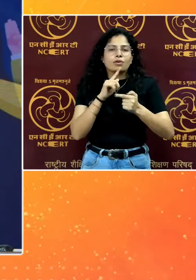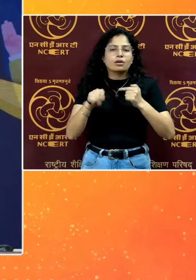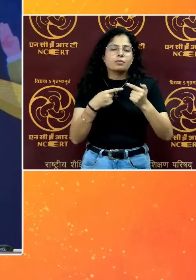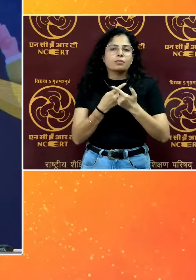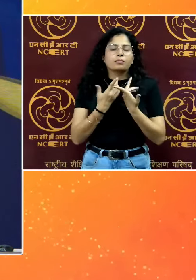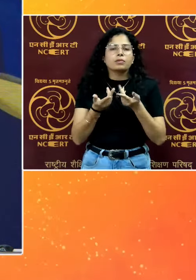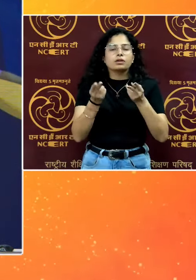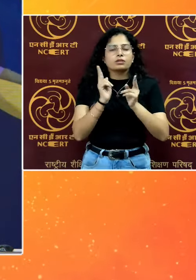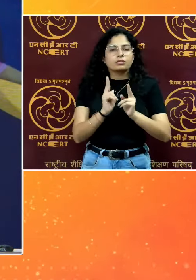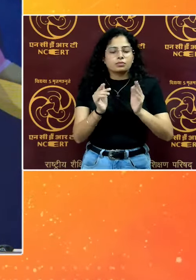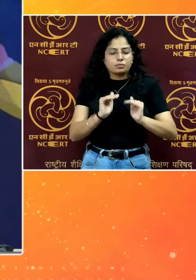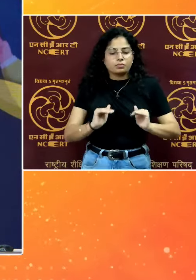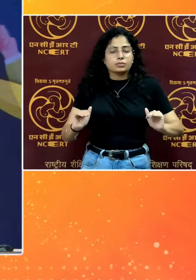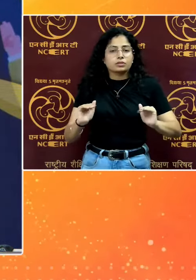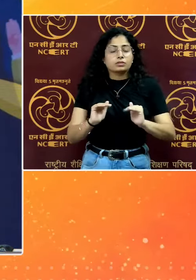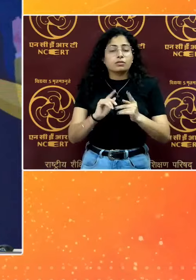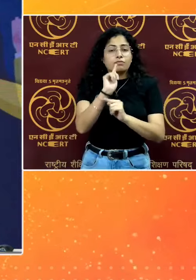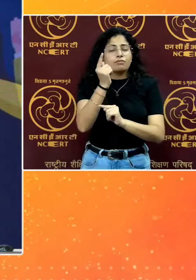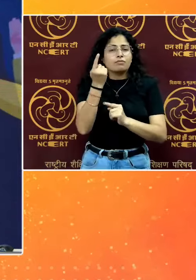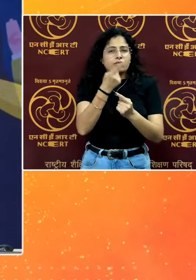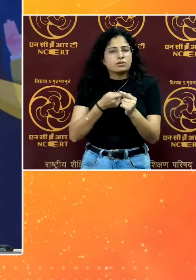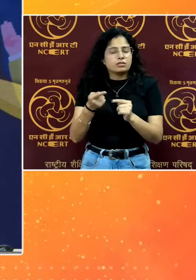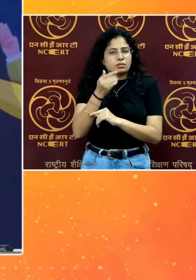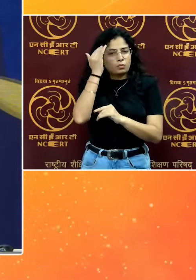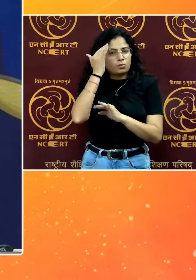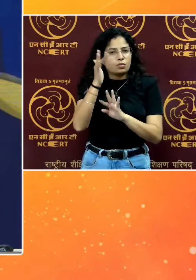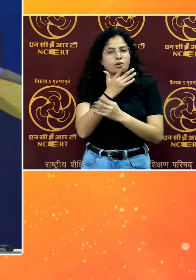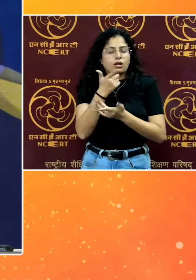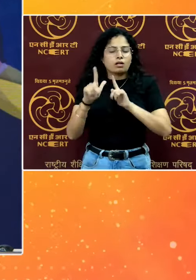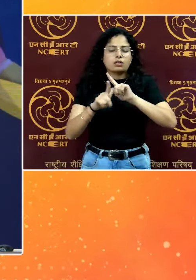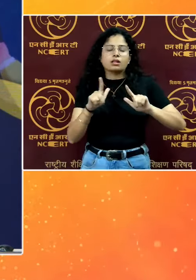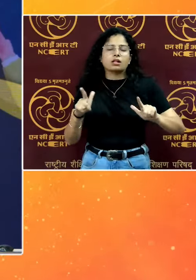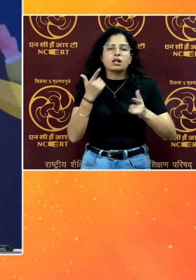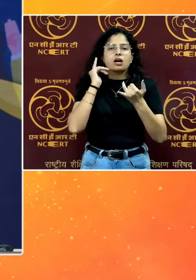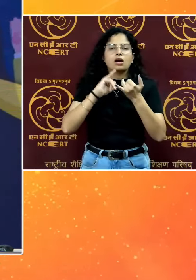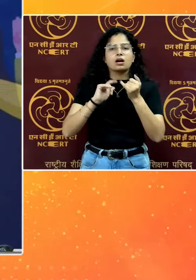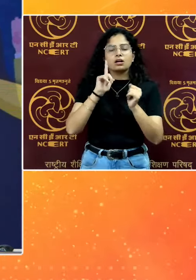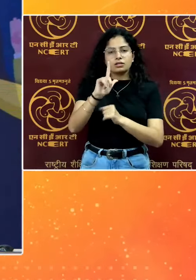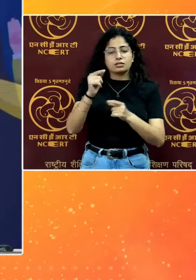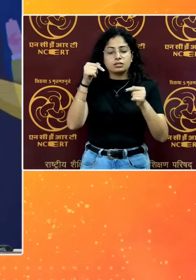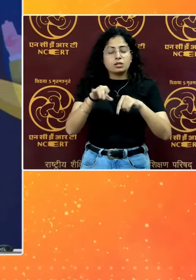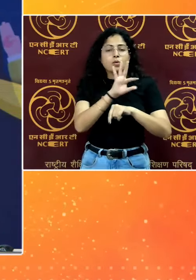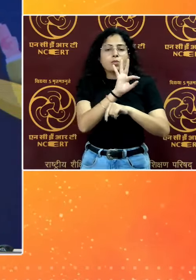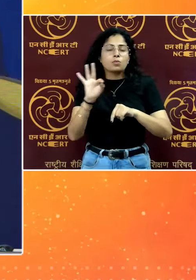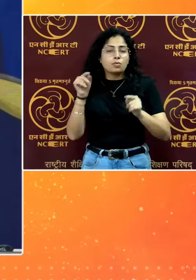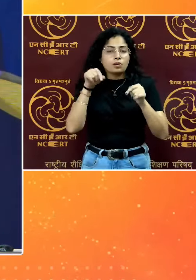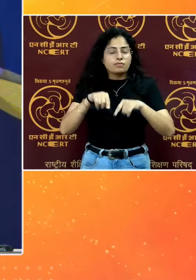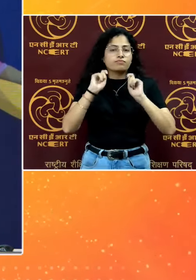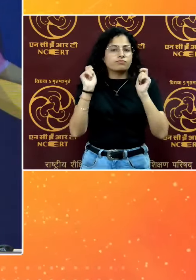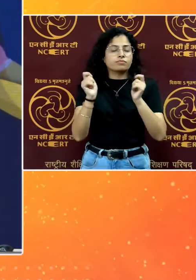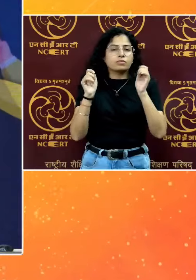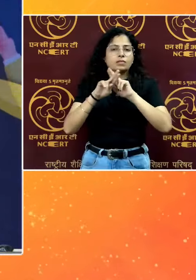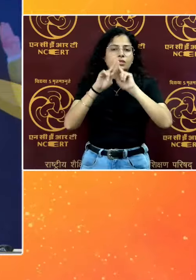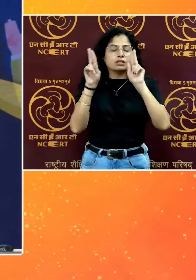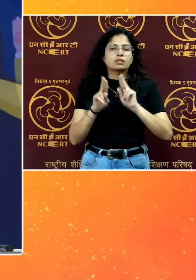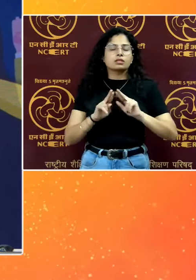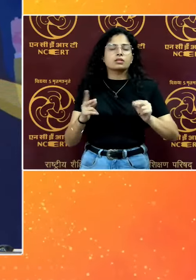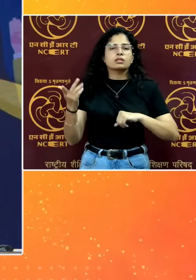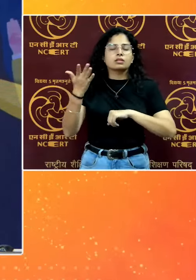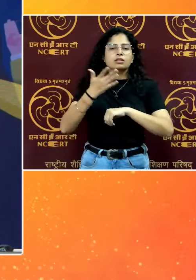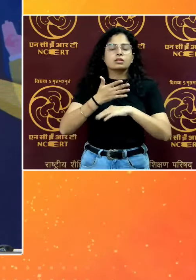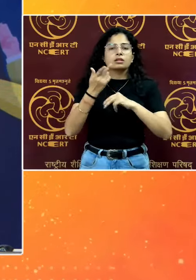school education, the first thing that we all must know is the language, ISL. And this week we have been celebrating International Day of Sign Language,